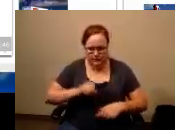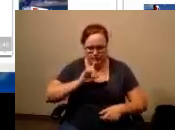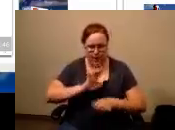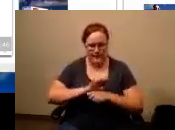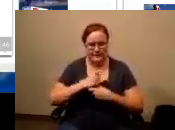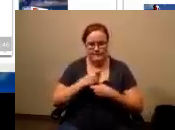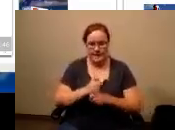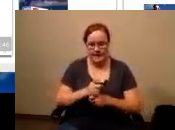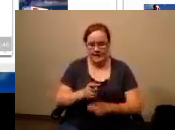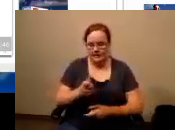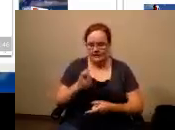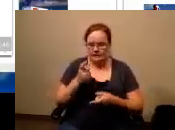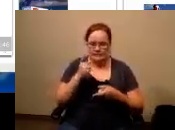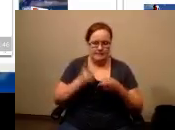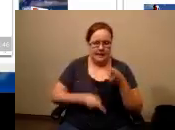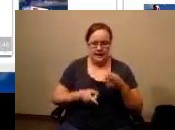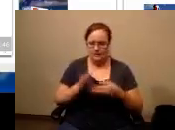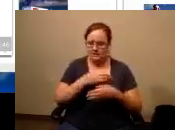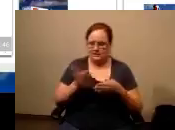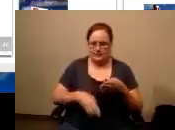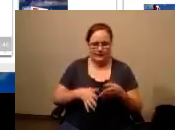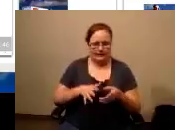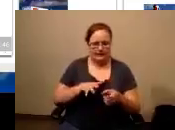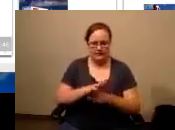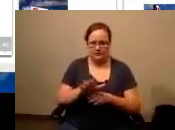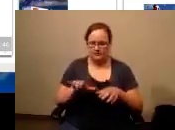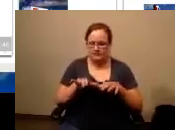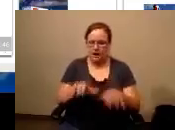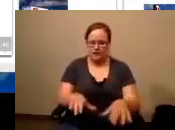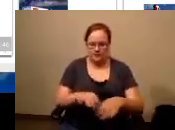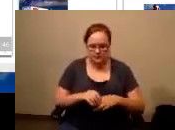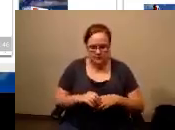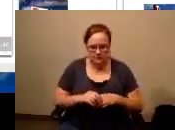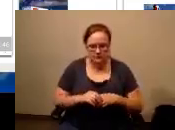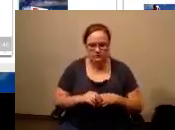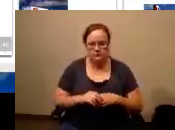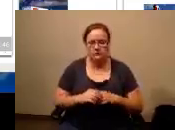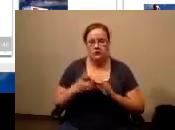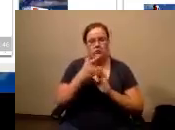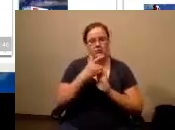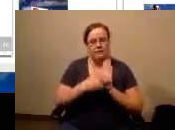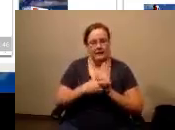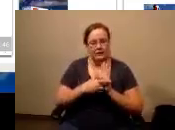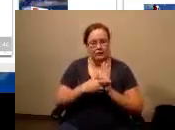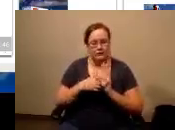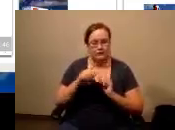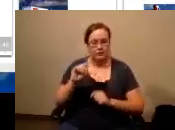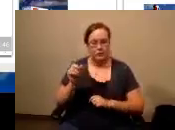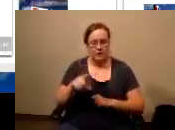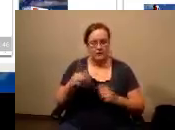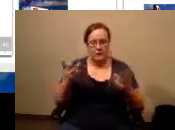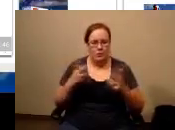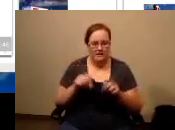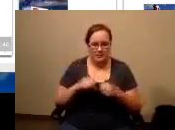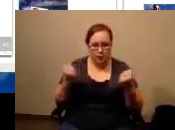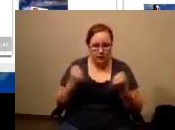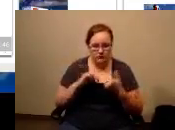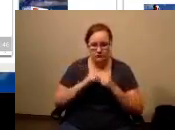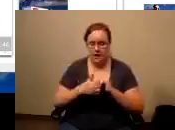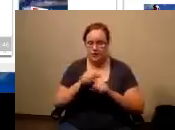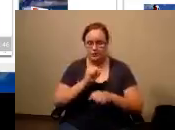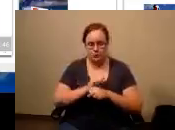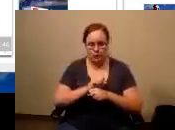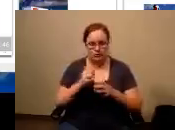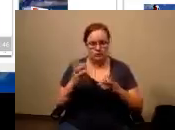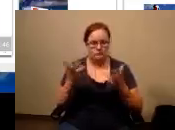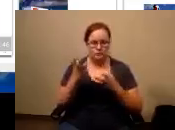made will not be completely fulfilled. The legal question is, what is a breach? How does that work? What are the